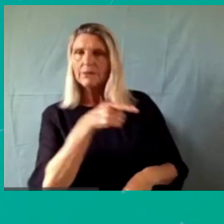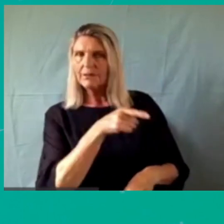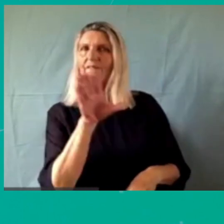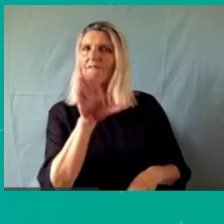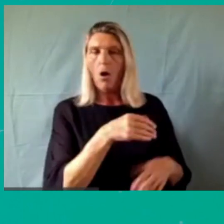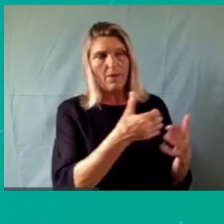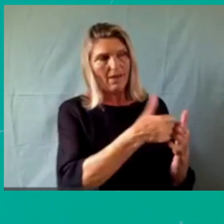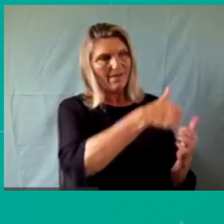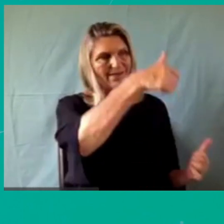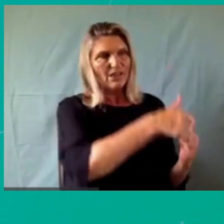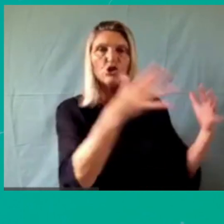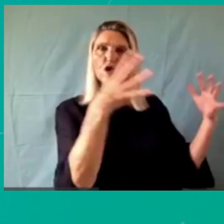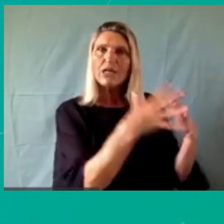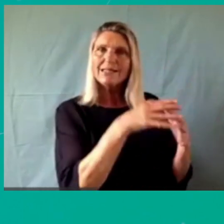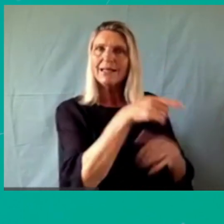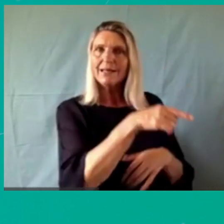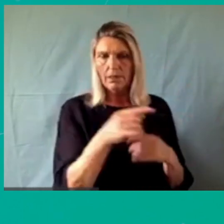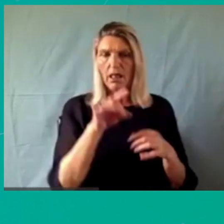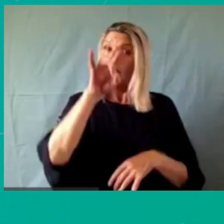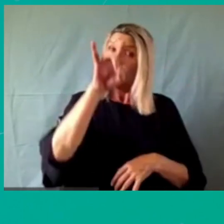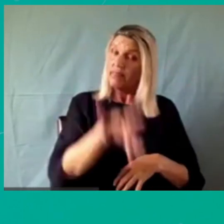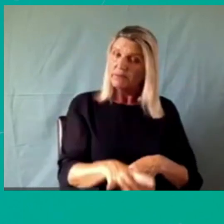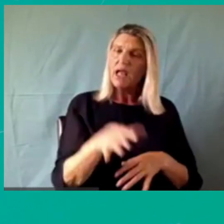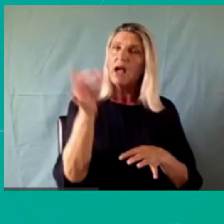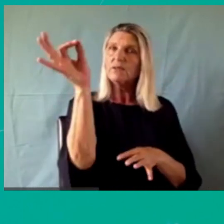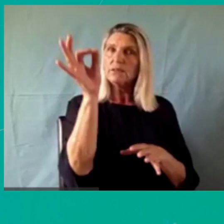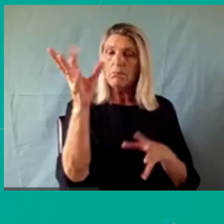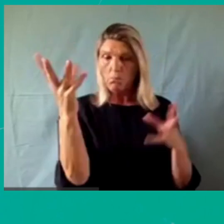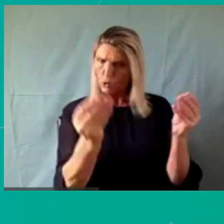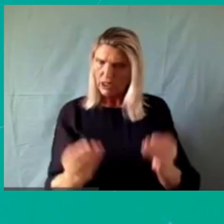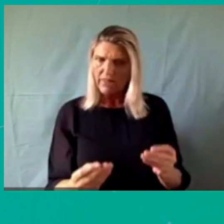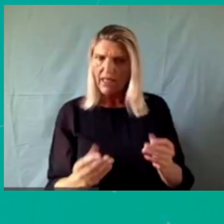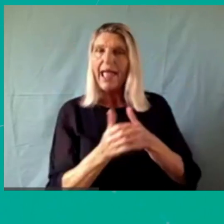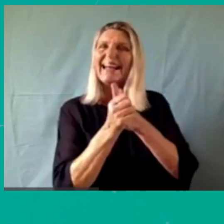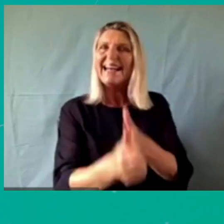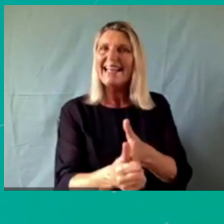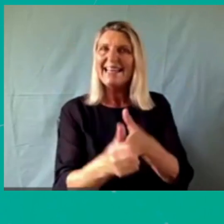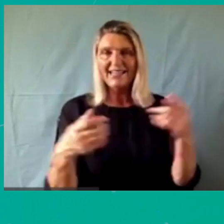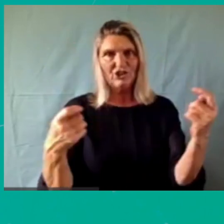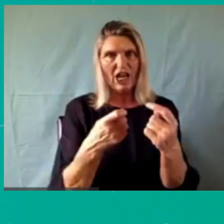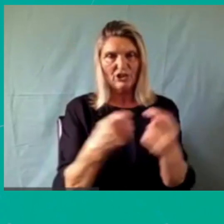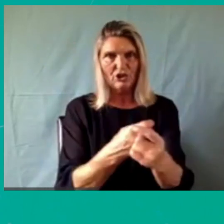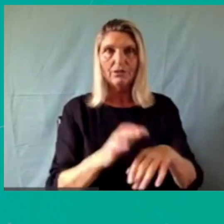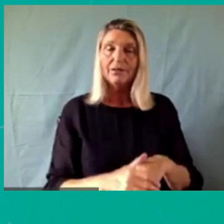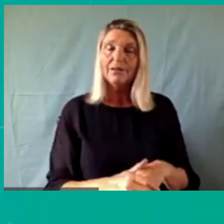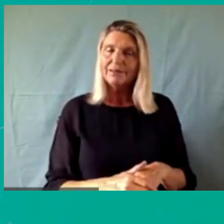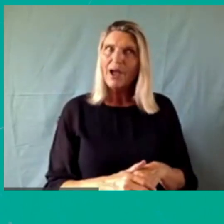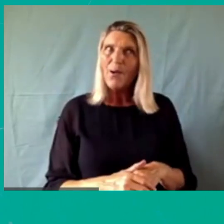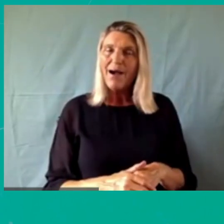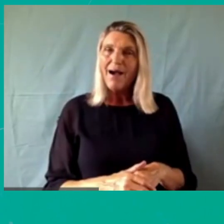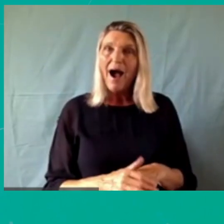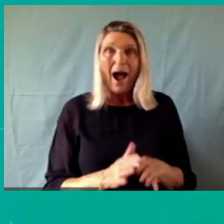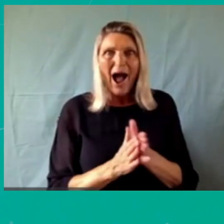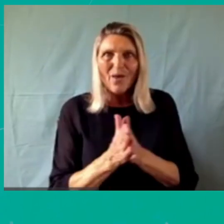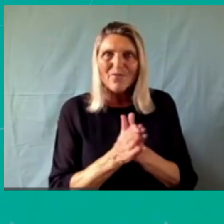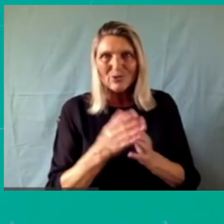in designing and implementing actions and change. So I look forward to being able to tell you more